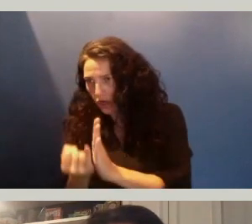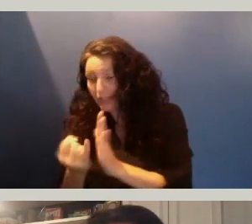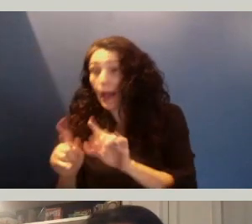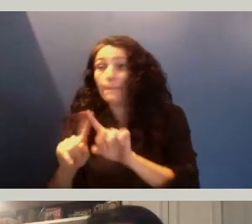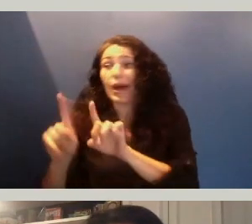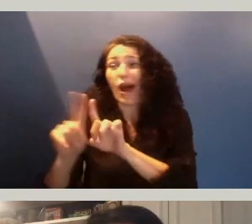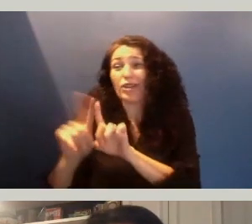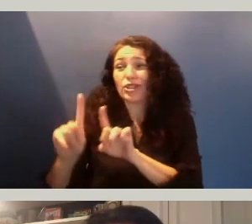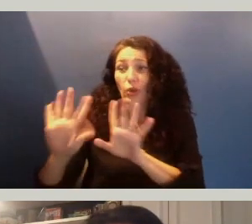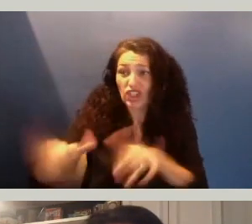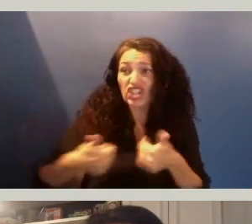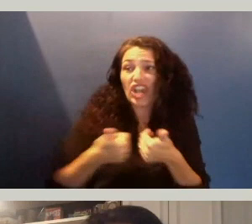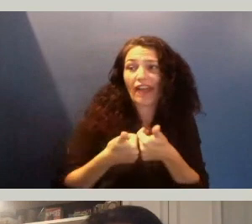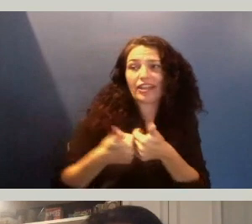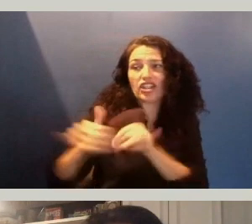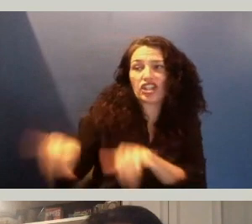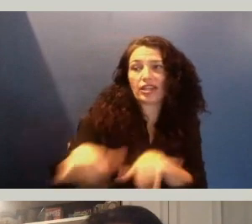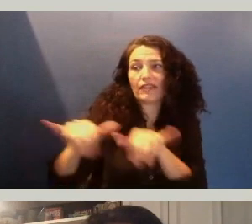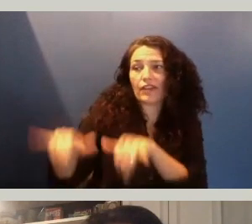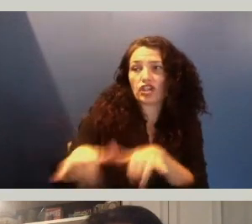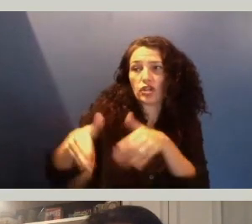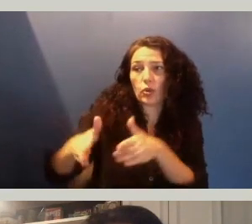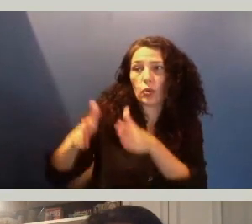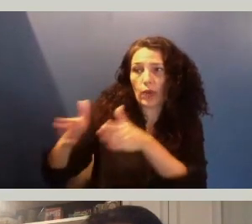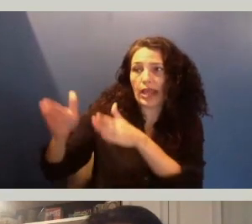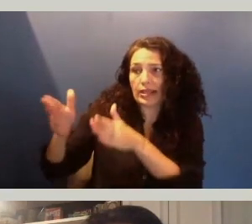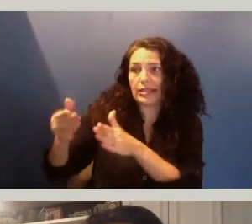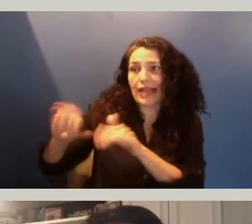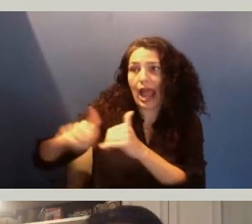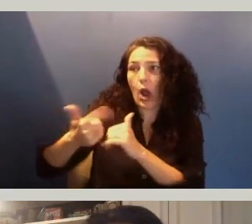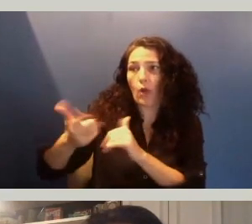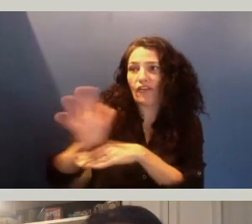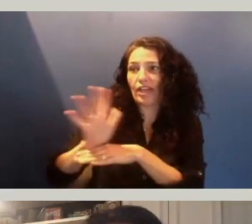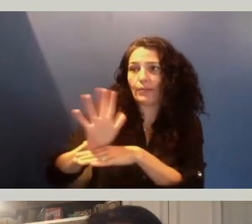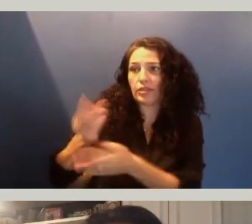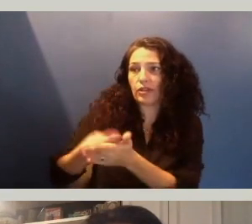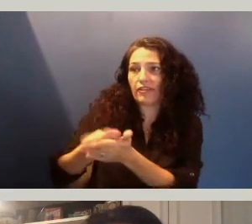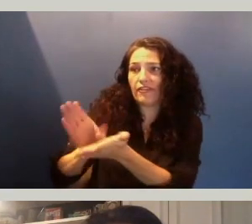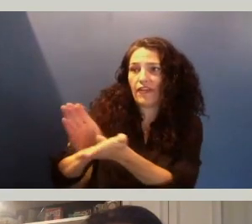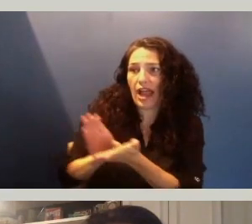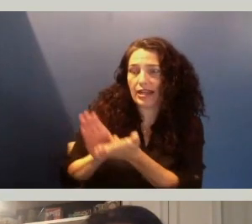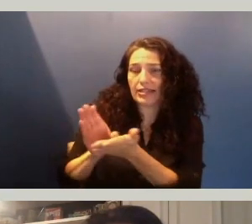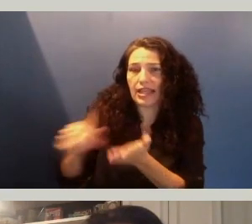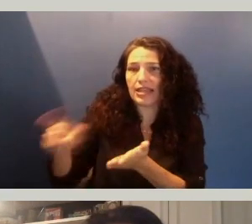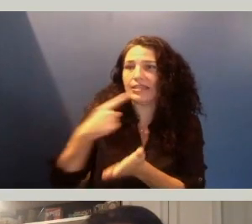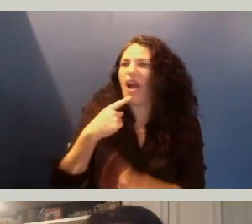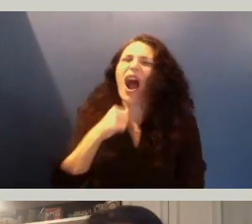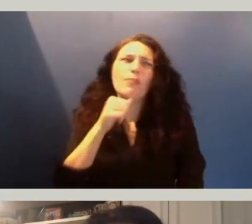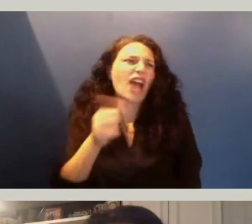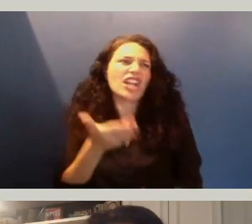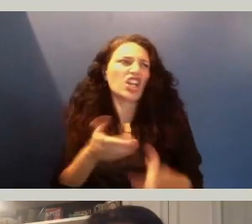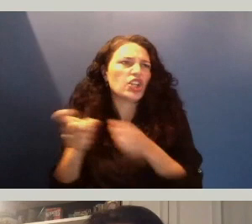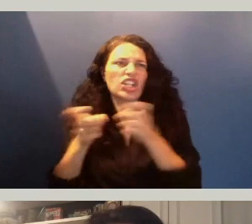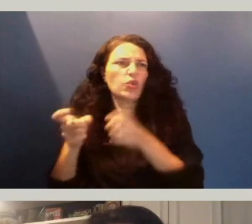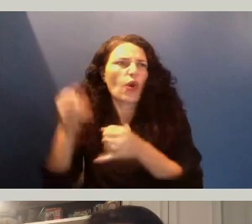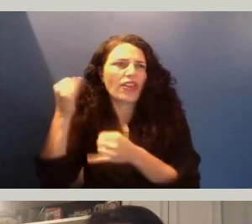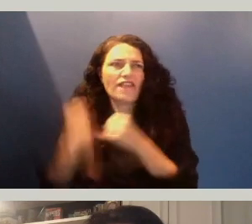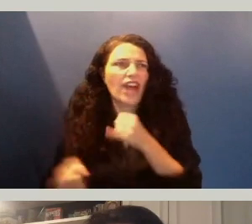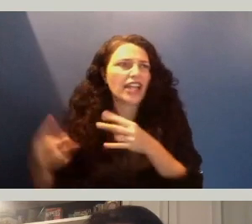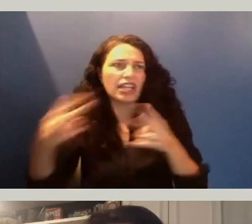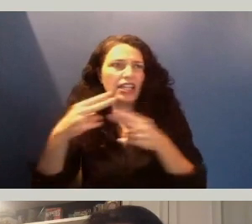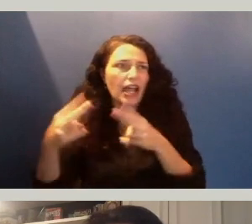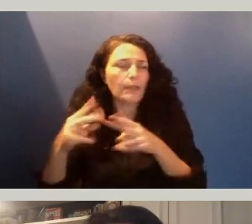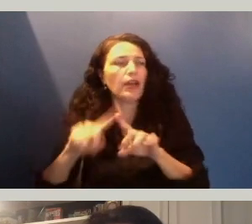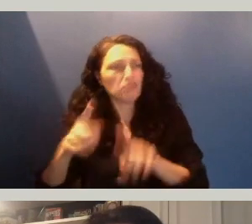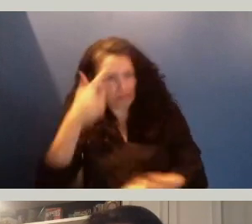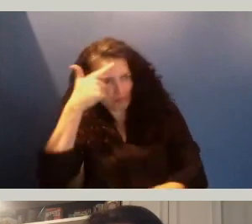films are financed, as well as companies who pre-agree that they are coming in not to take final cut, not to take rights, but really in the spirit of